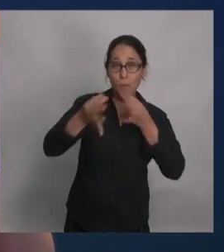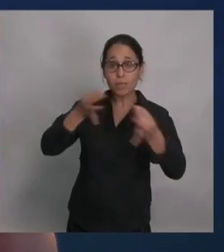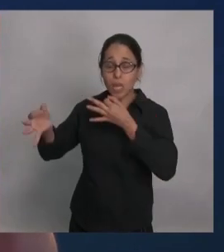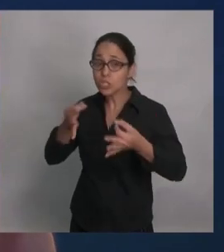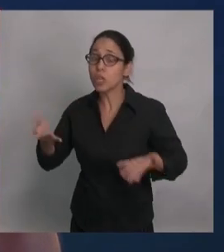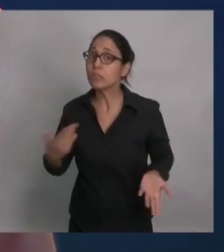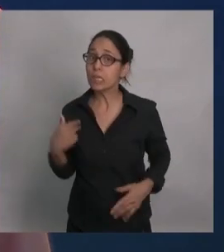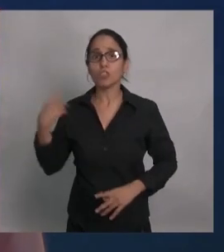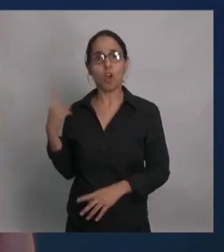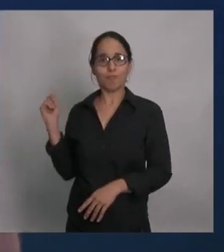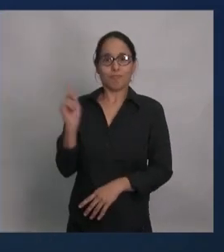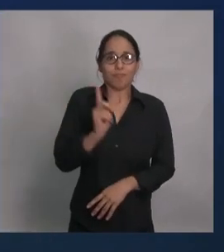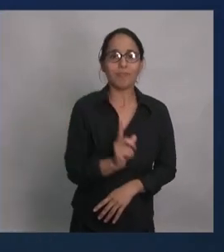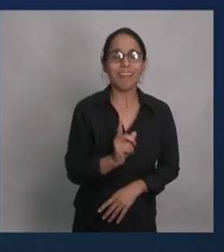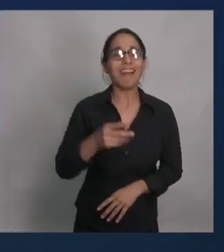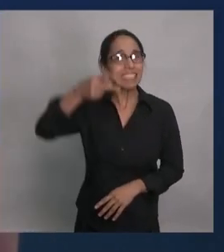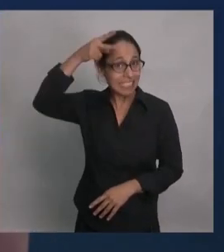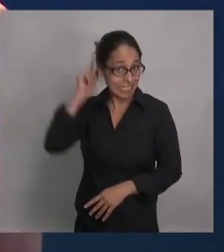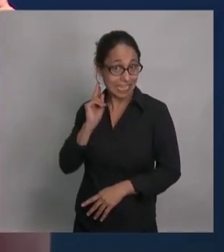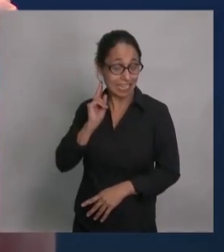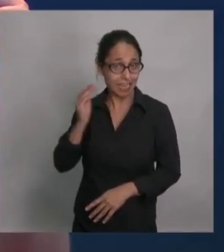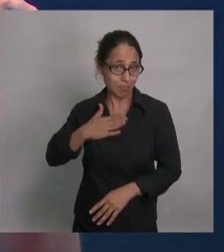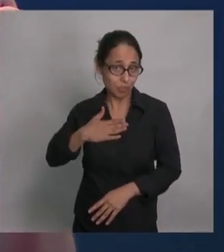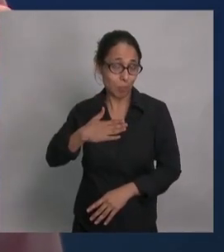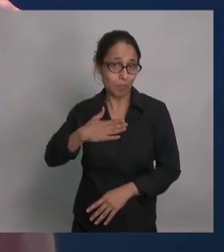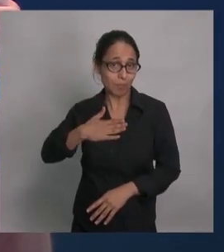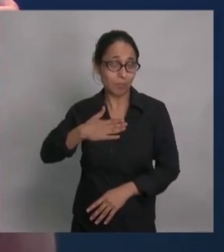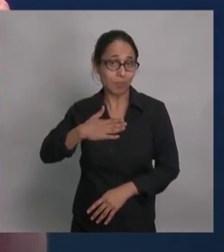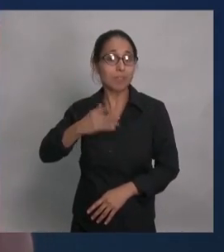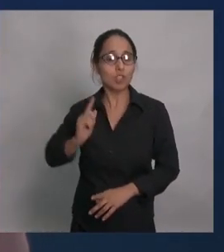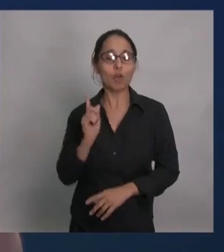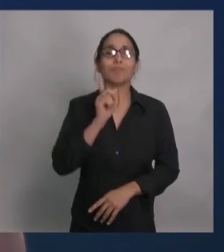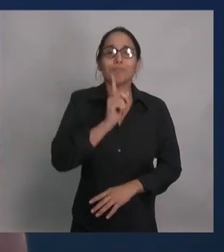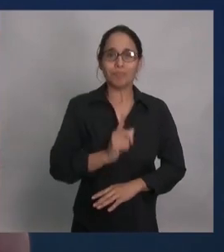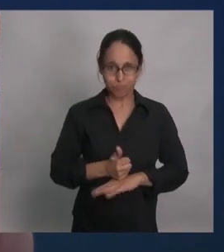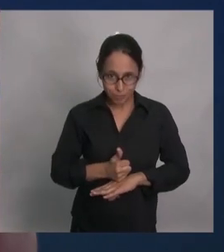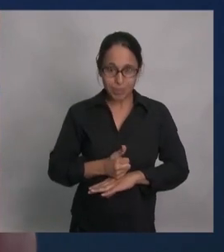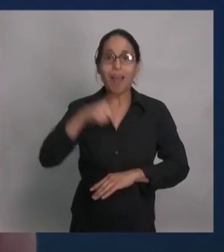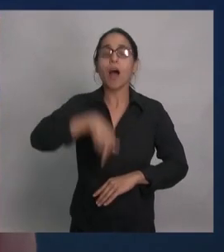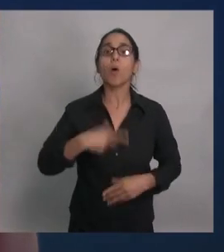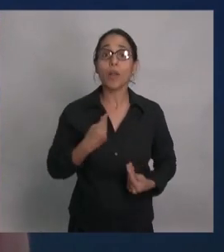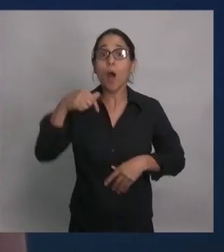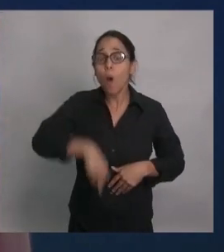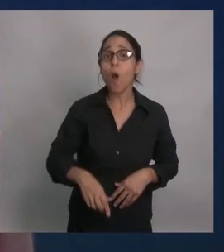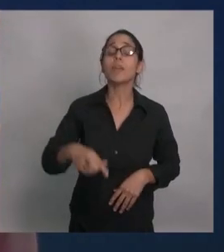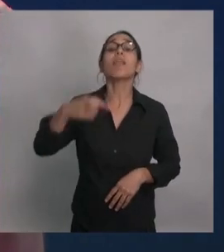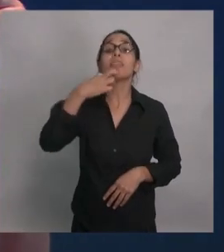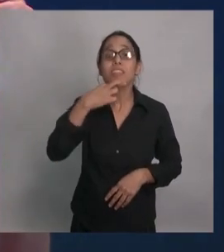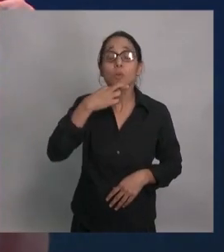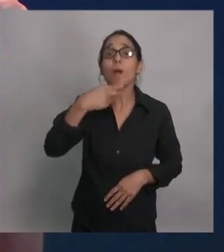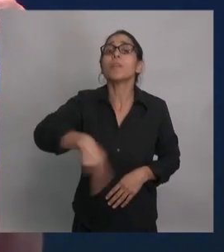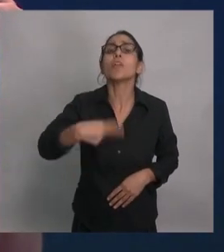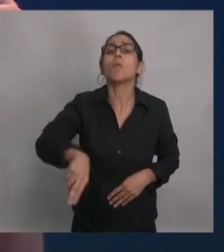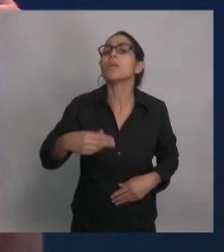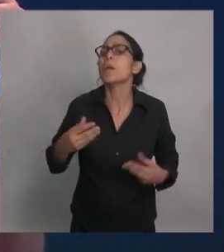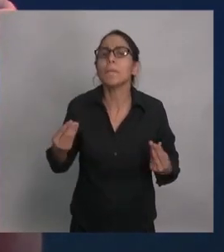I come from Chile, and today, the 19th of November, is